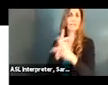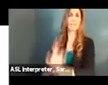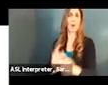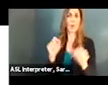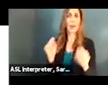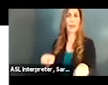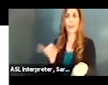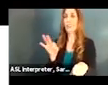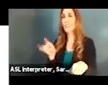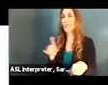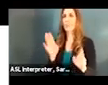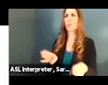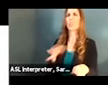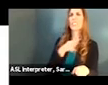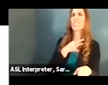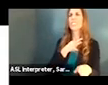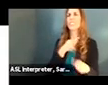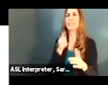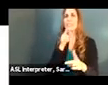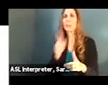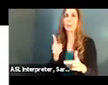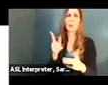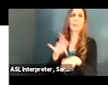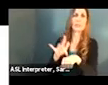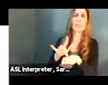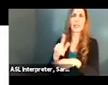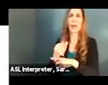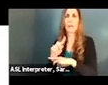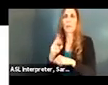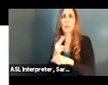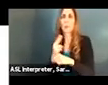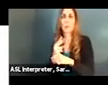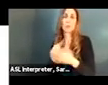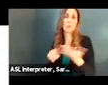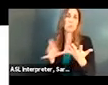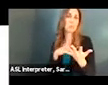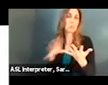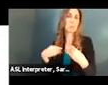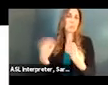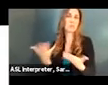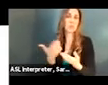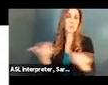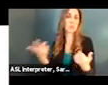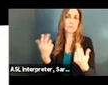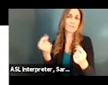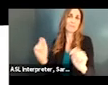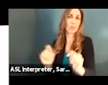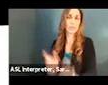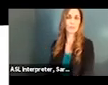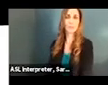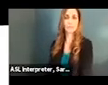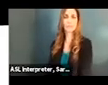someone who's like maybe on the edge of exploring tablet use in therapy, that's a great reason to try